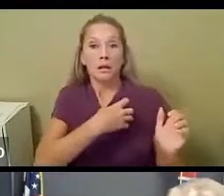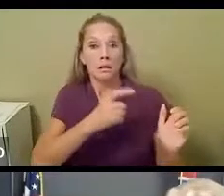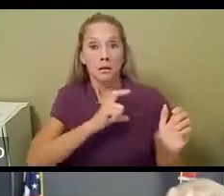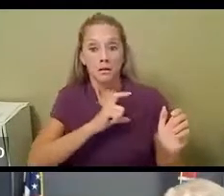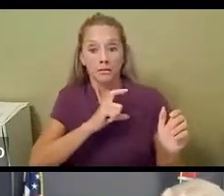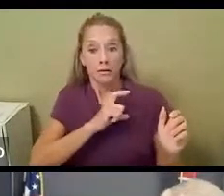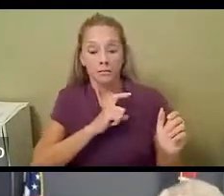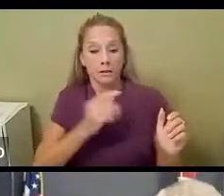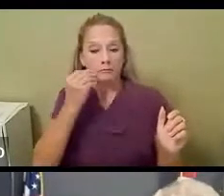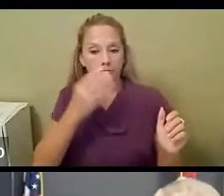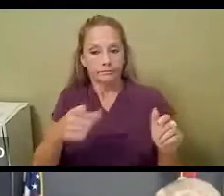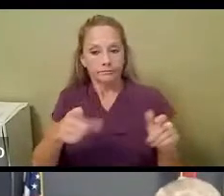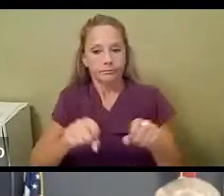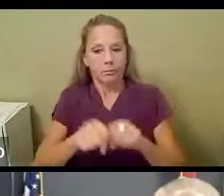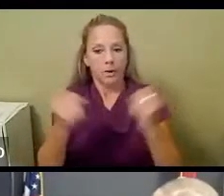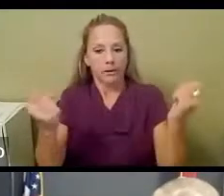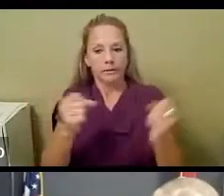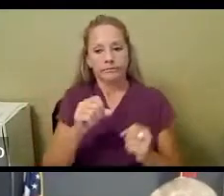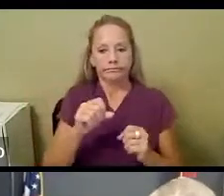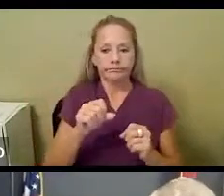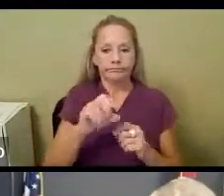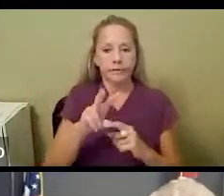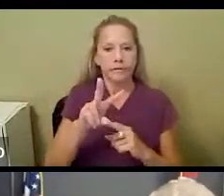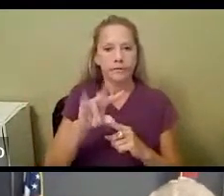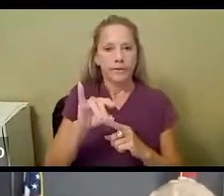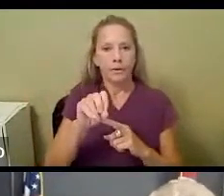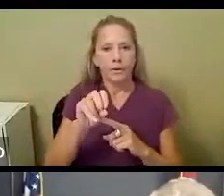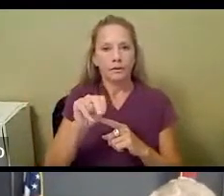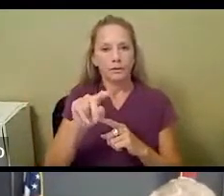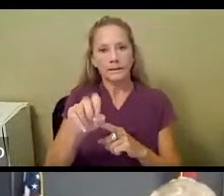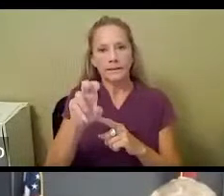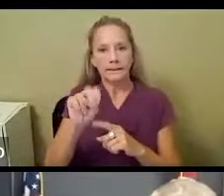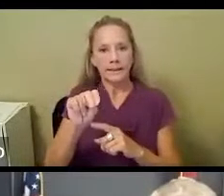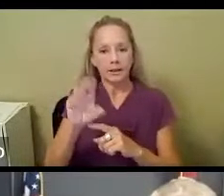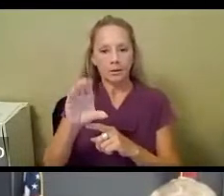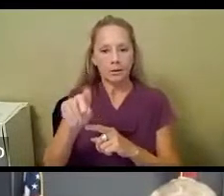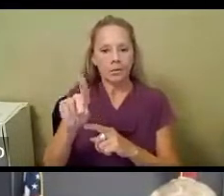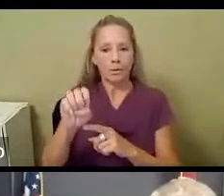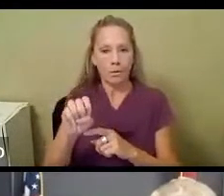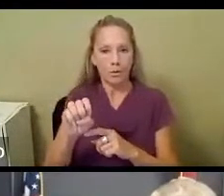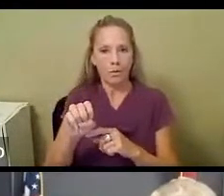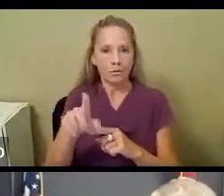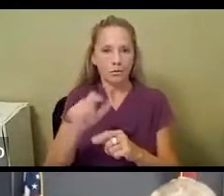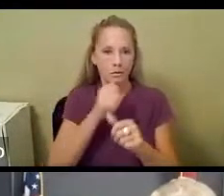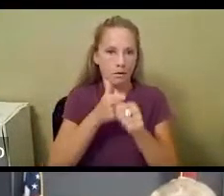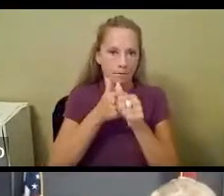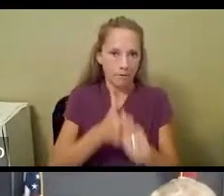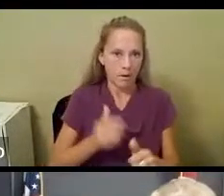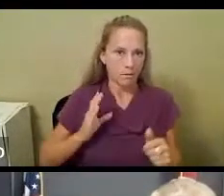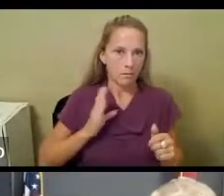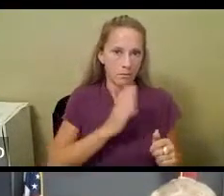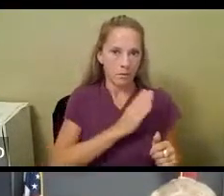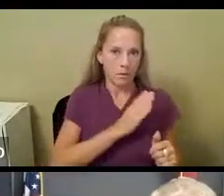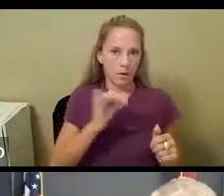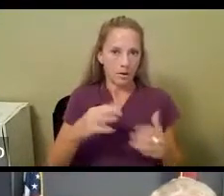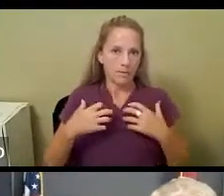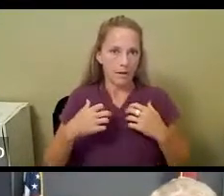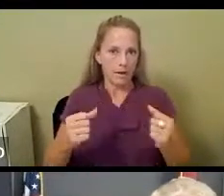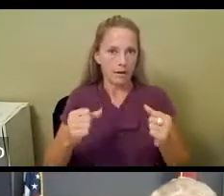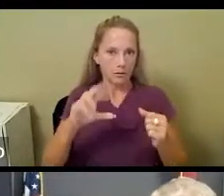a violation of the Tennessee Code to intentionally violate a Board of Health regulation under